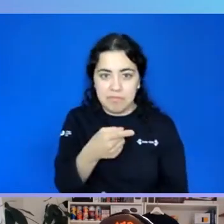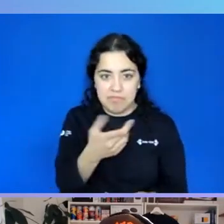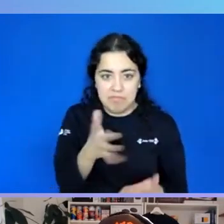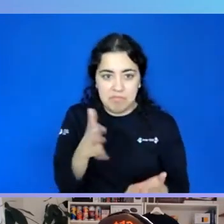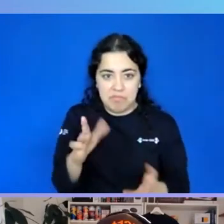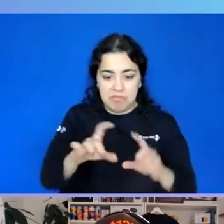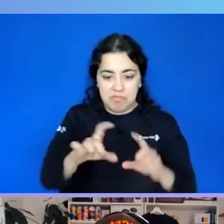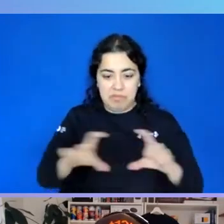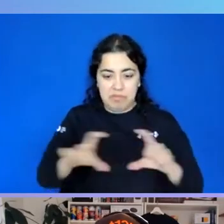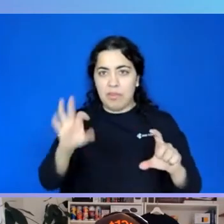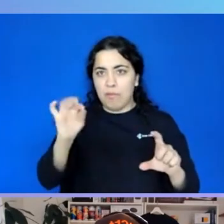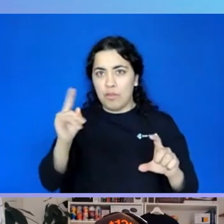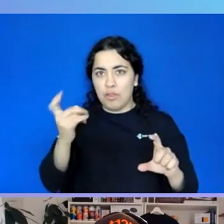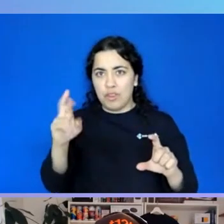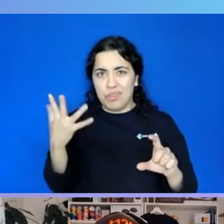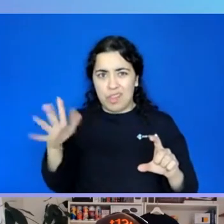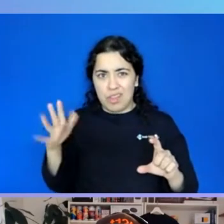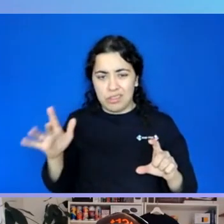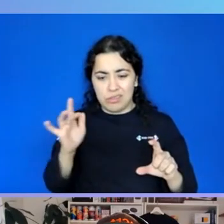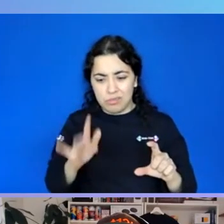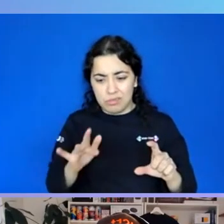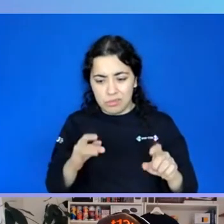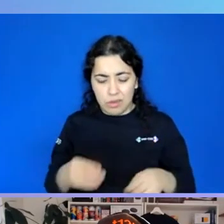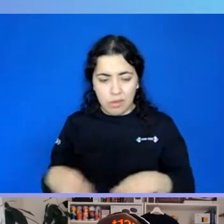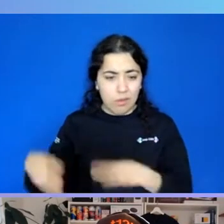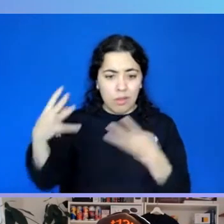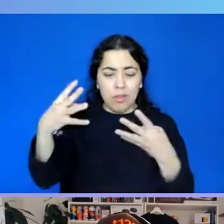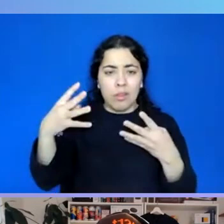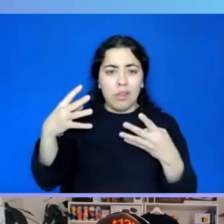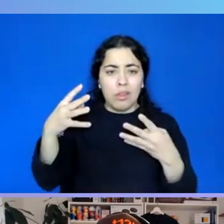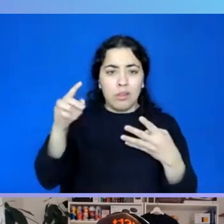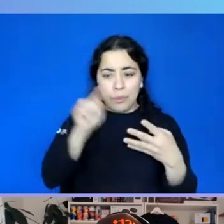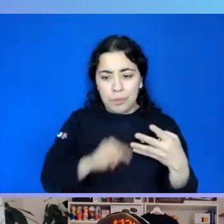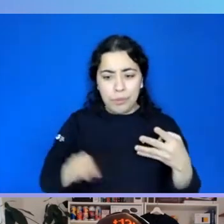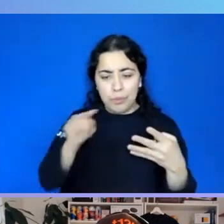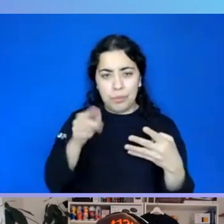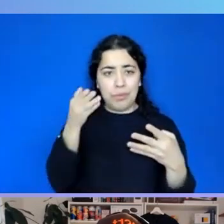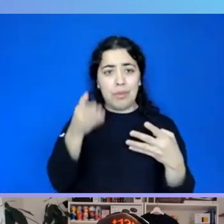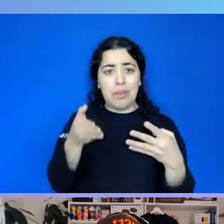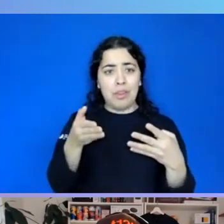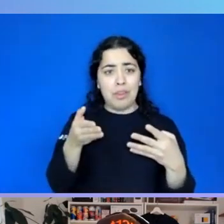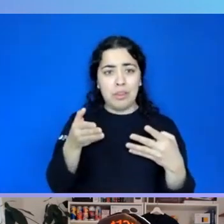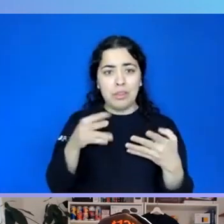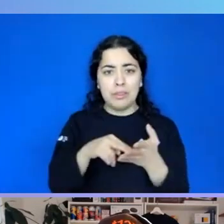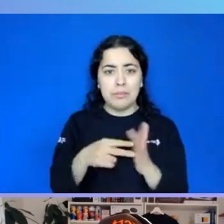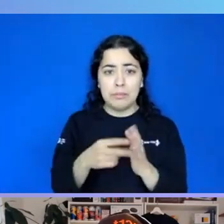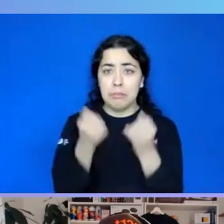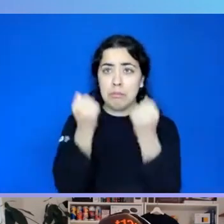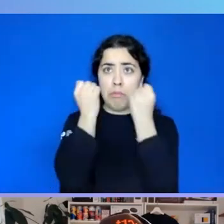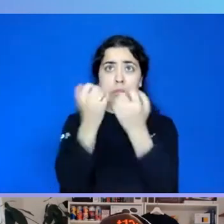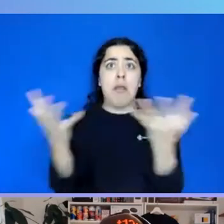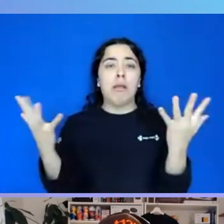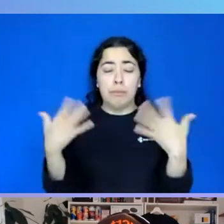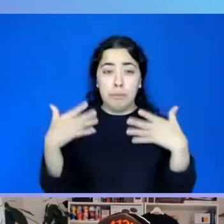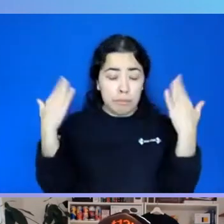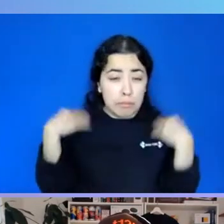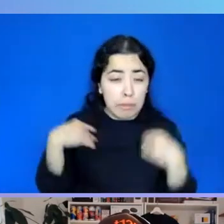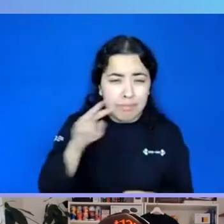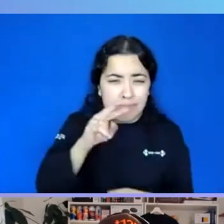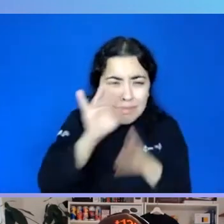And if you load it, there are a lot, at least, I tried to count it, at least